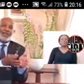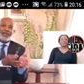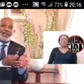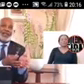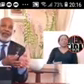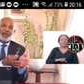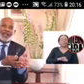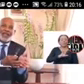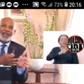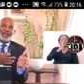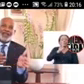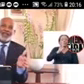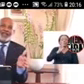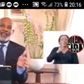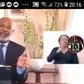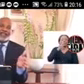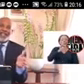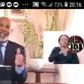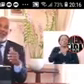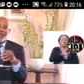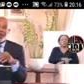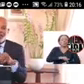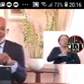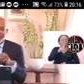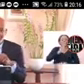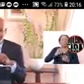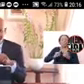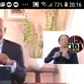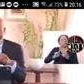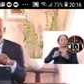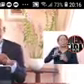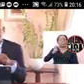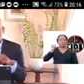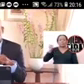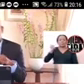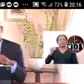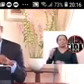7 tomorrow night until 6 a.m. on Monday morning.